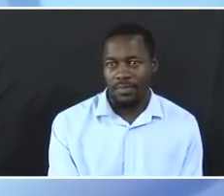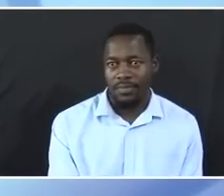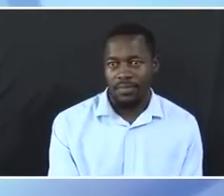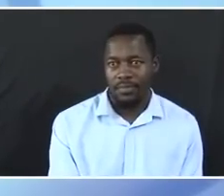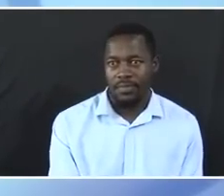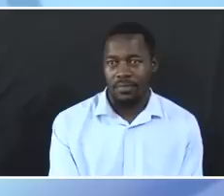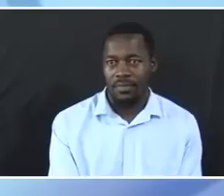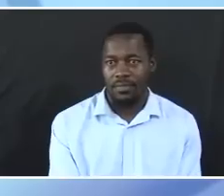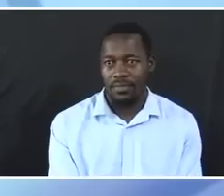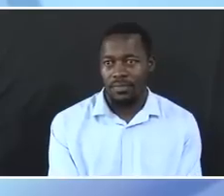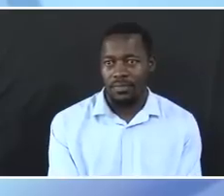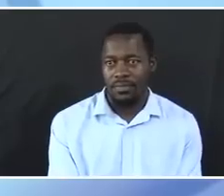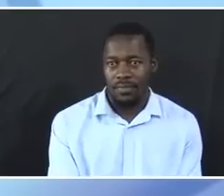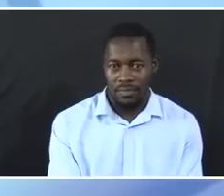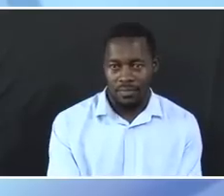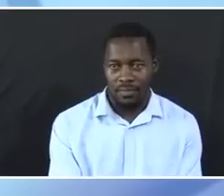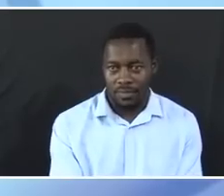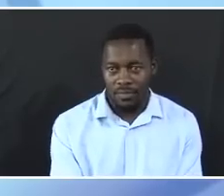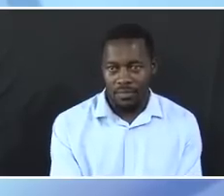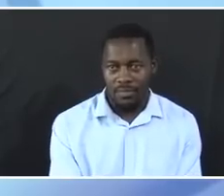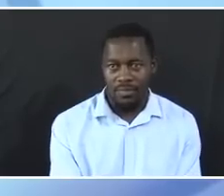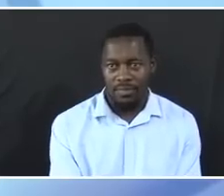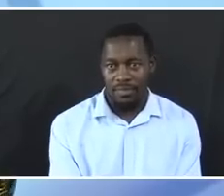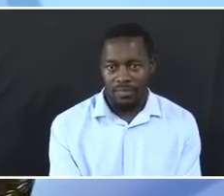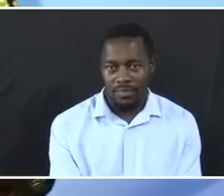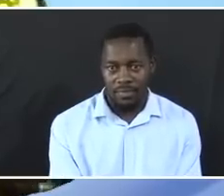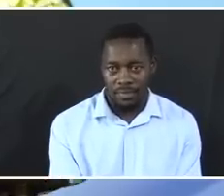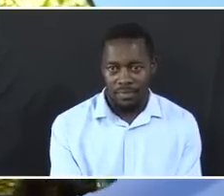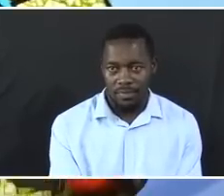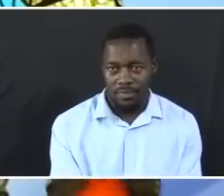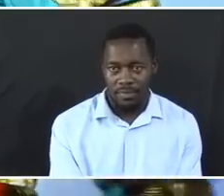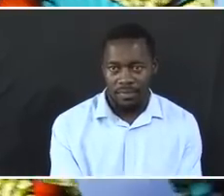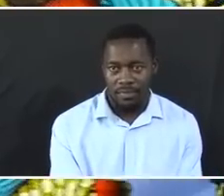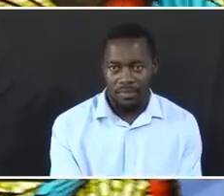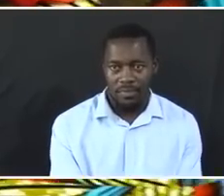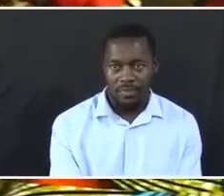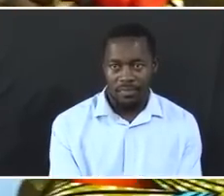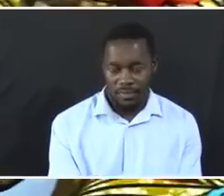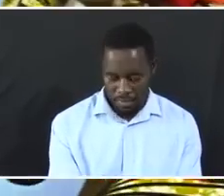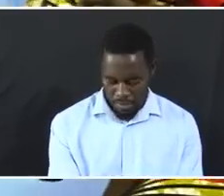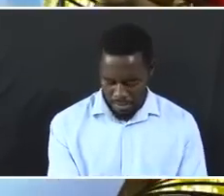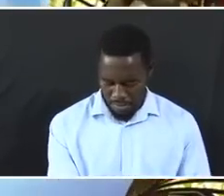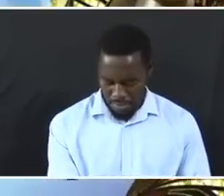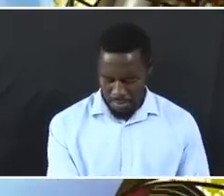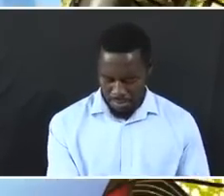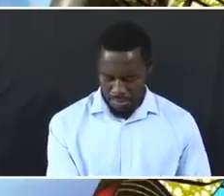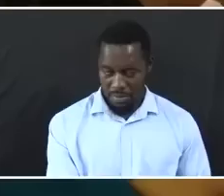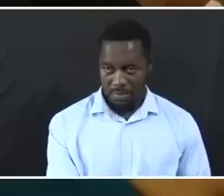And he does not disturb because you're already in his camp.